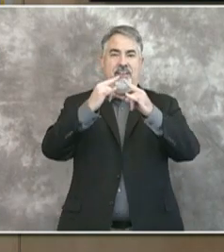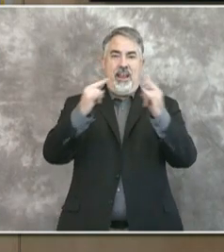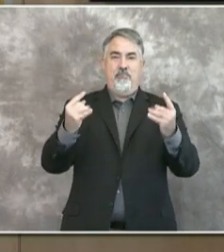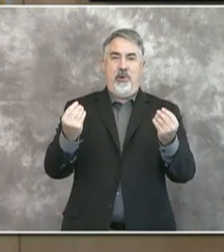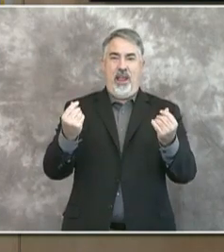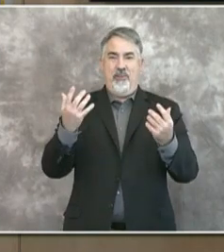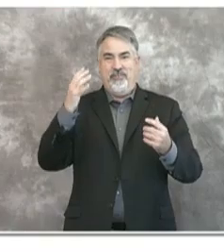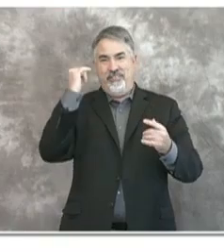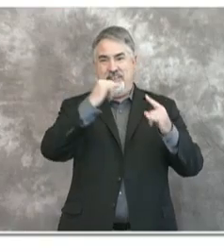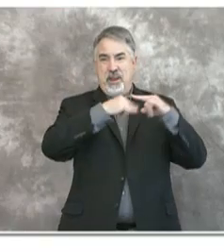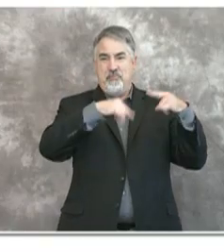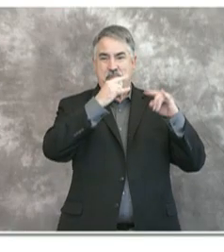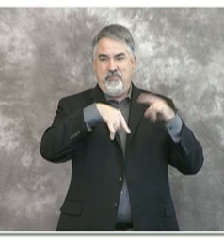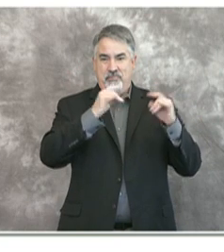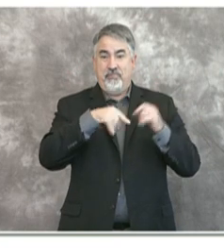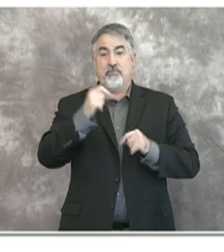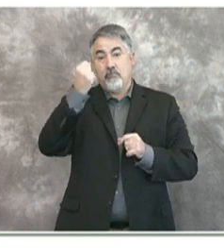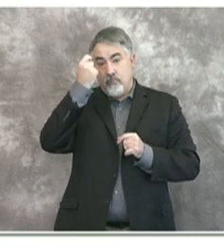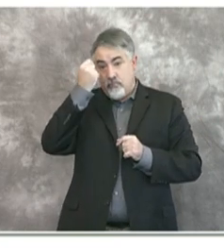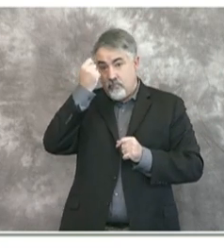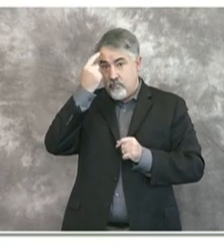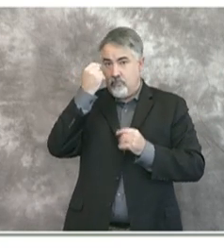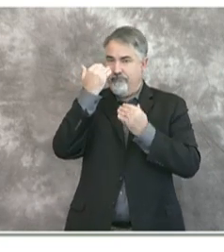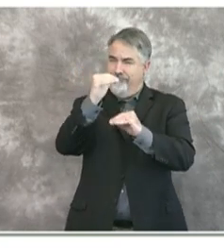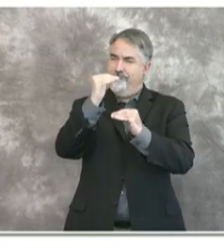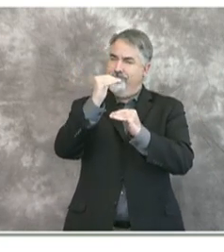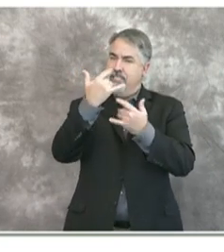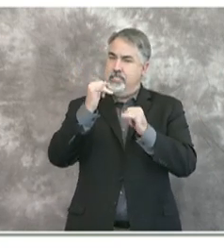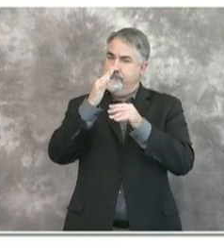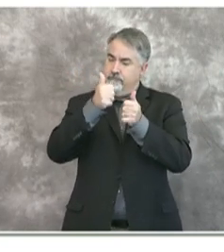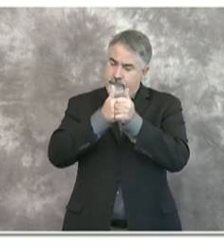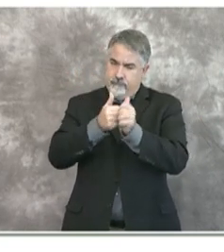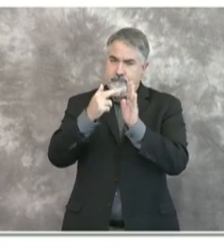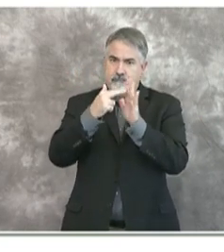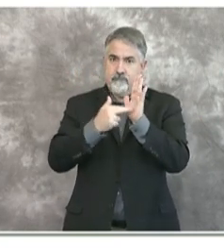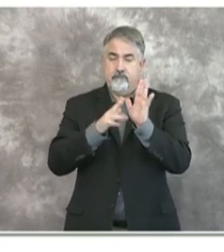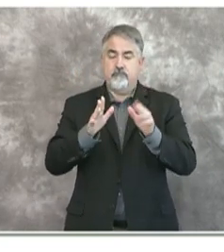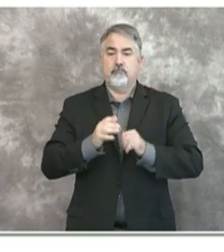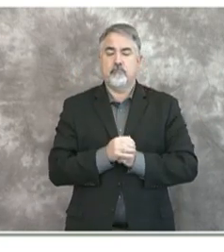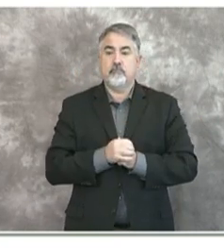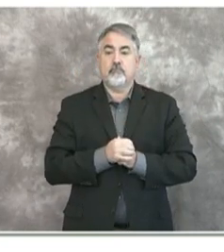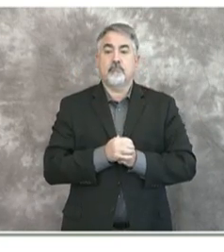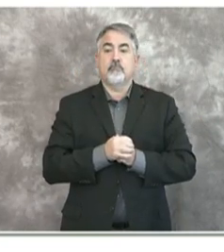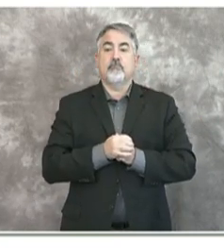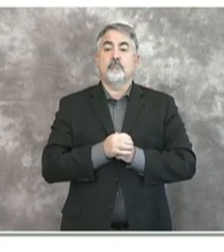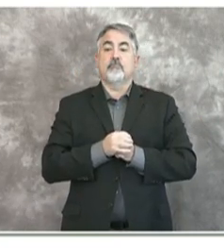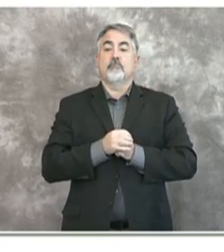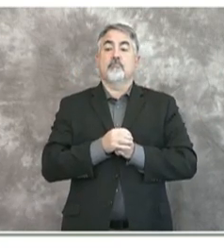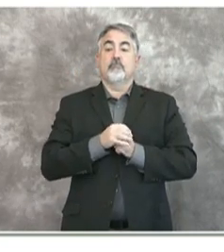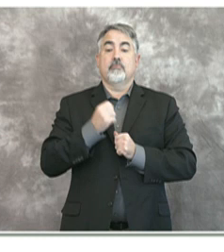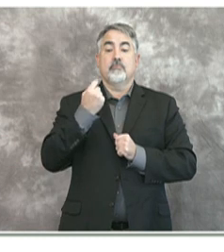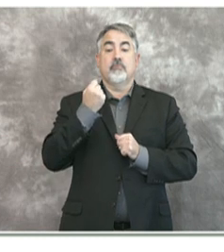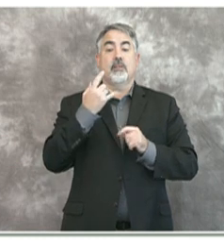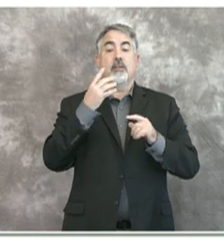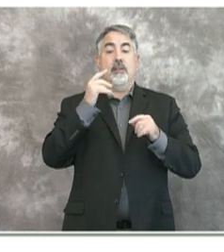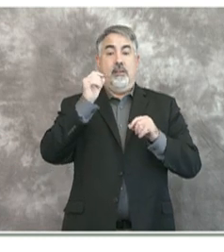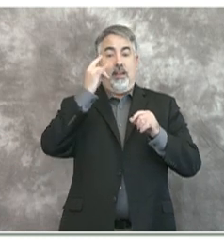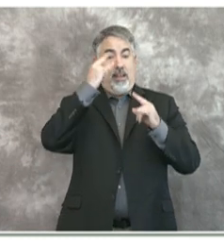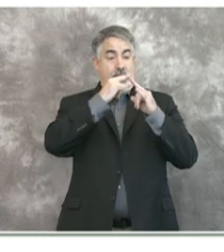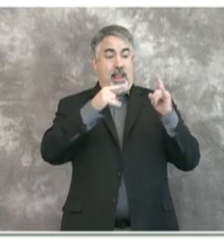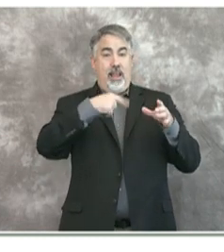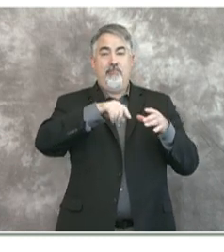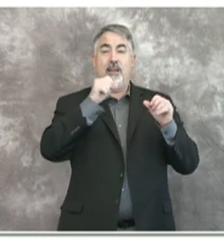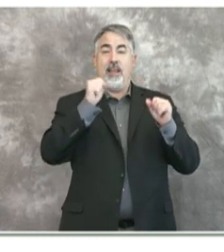region, but under certain restrictions. Campgrounds may be open provided a vacant campsite